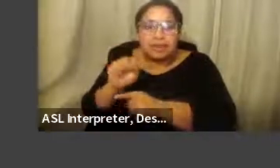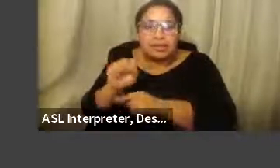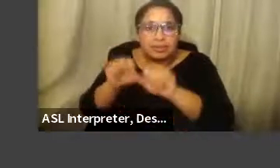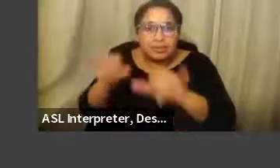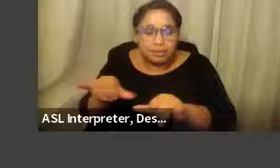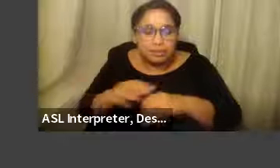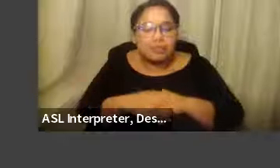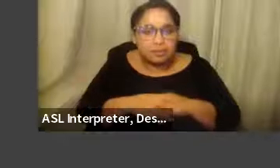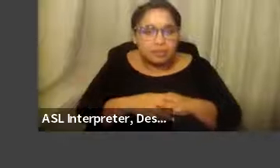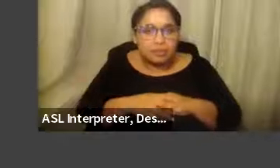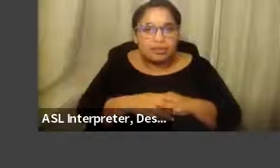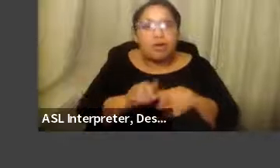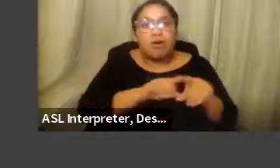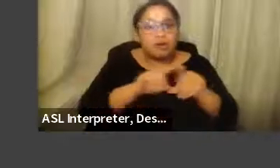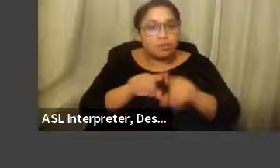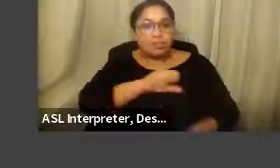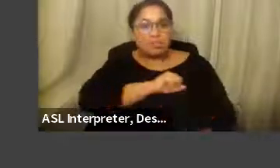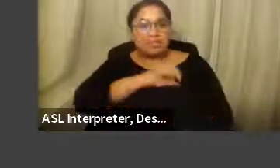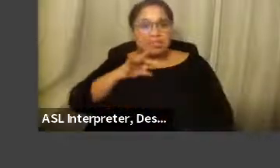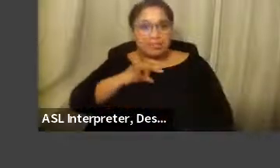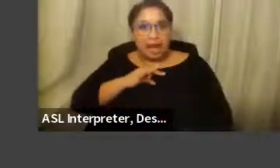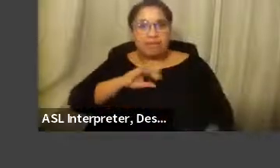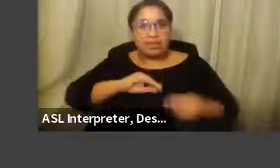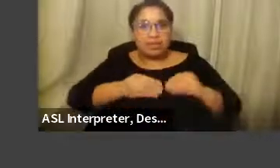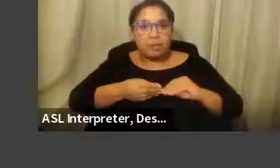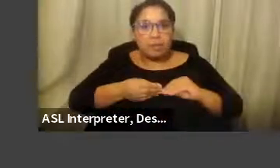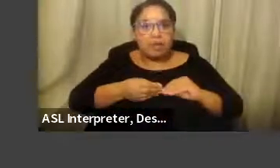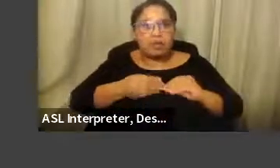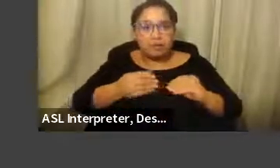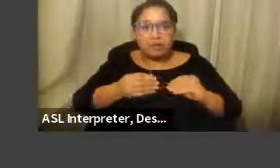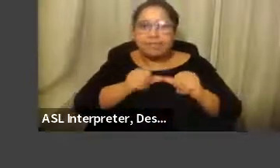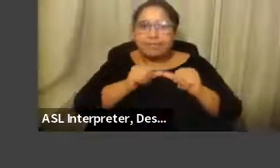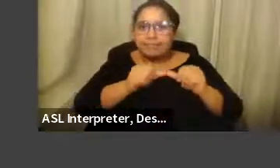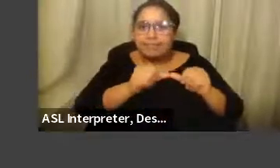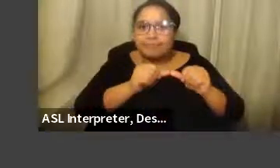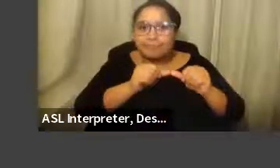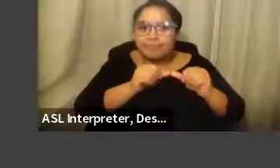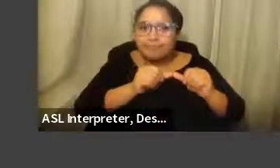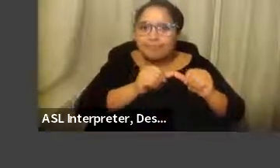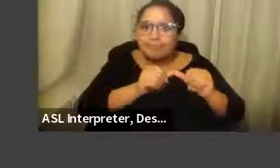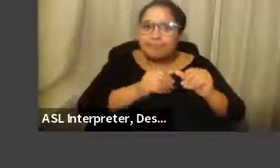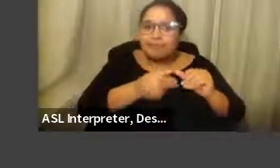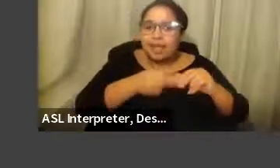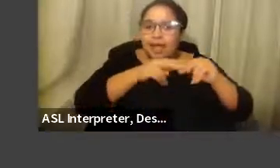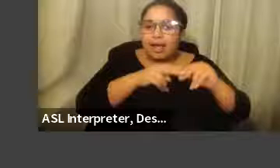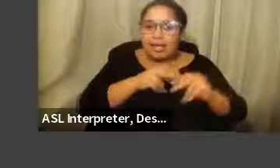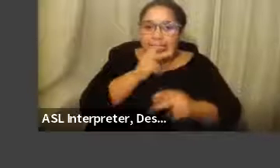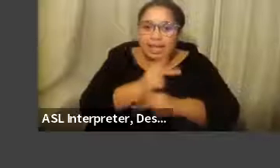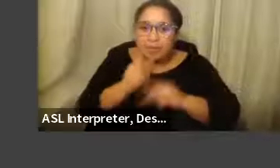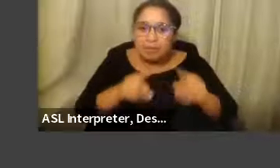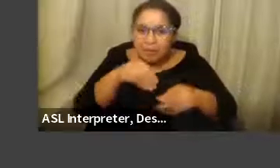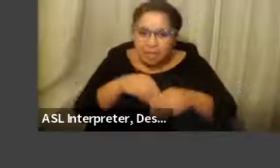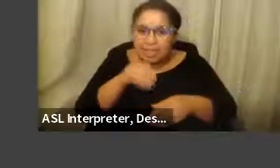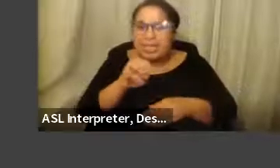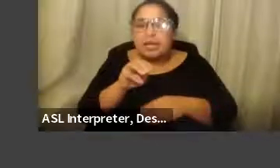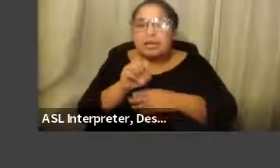we're working to keep our staffing up, because we're having a hard time retaining our great people in the EMS system.